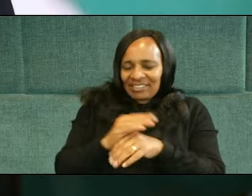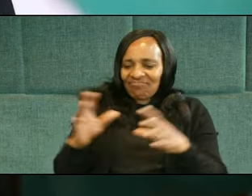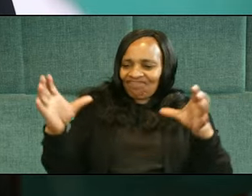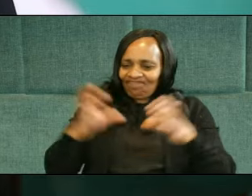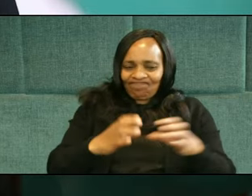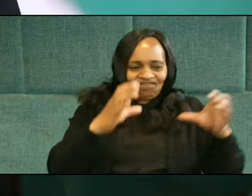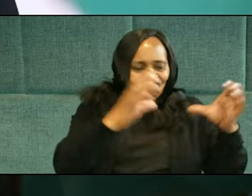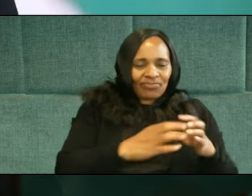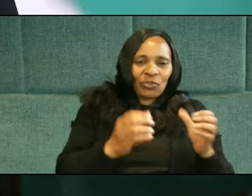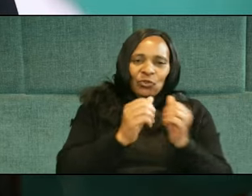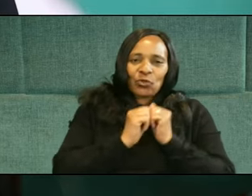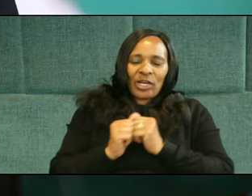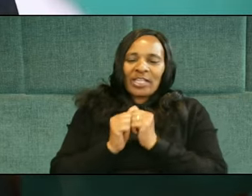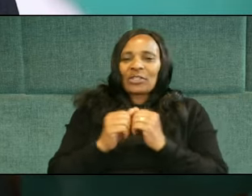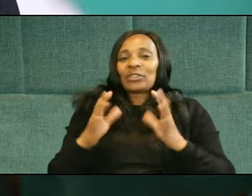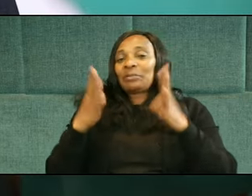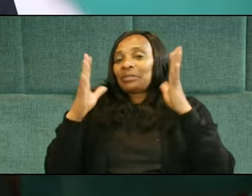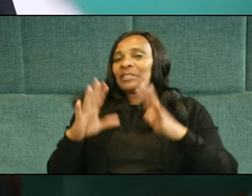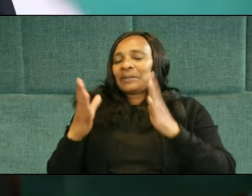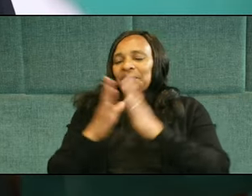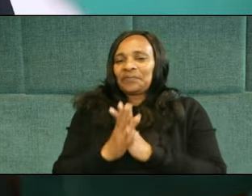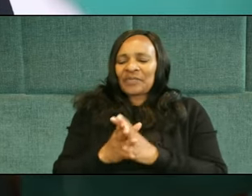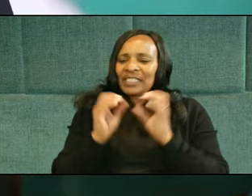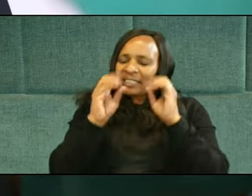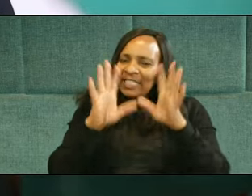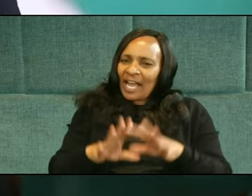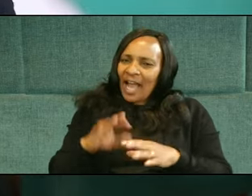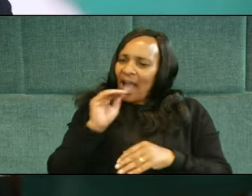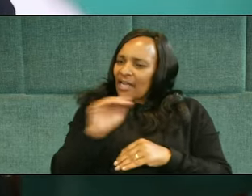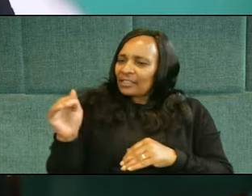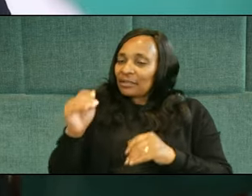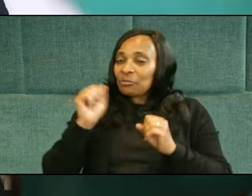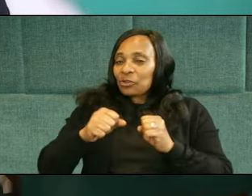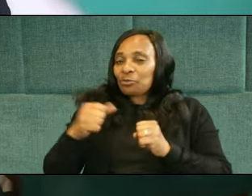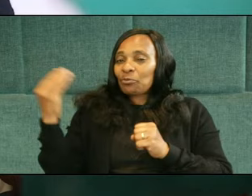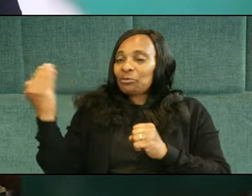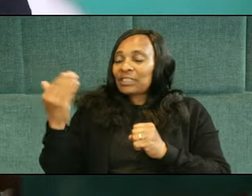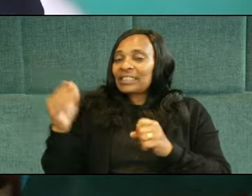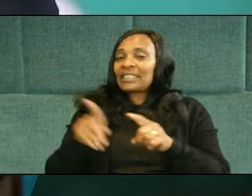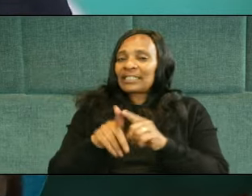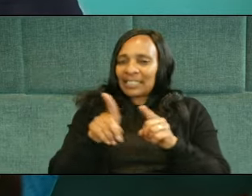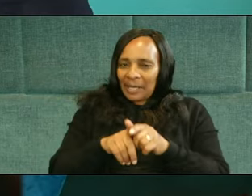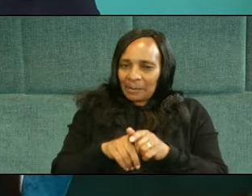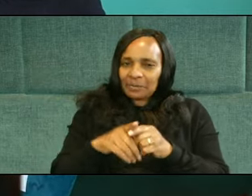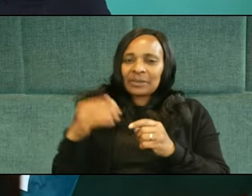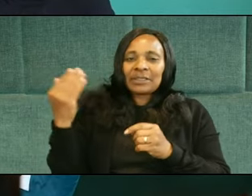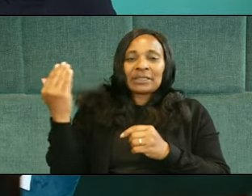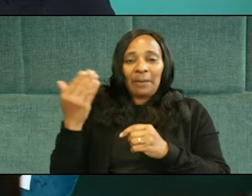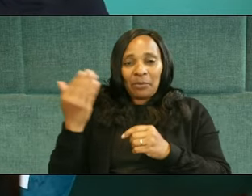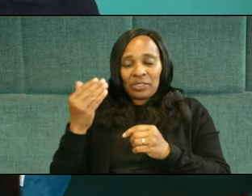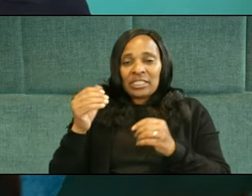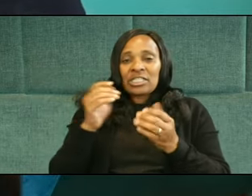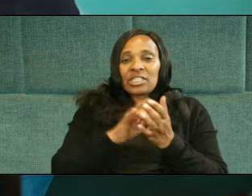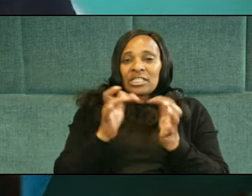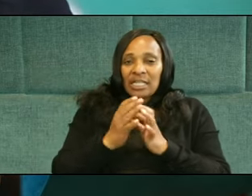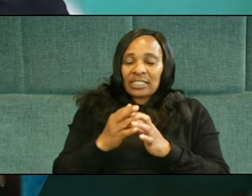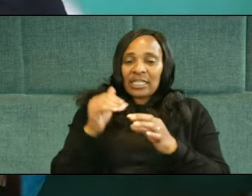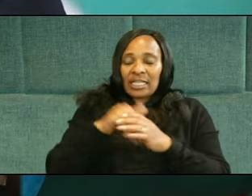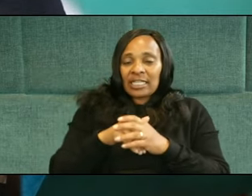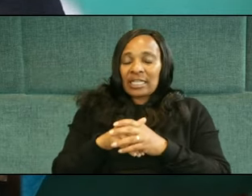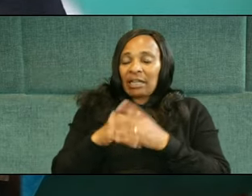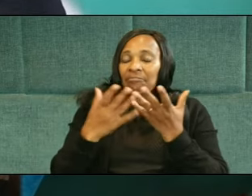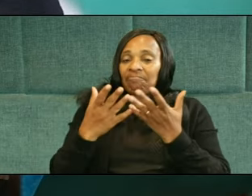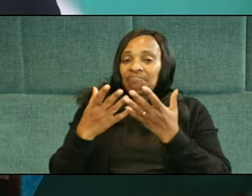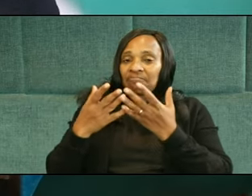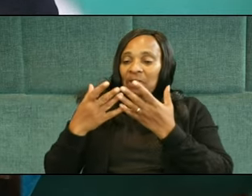to celebrate. The teacher asked Da Costa to preach a sermon about Jesus' parable on the prodigal son. When Da